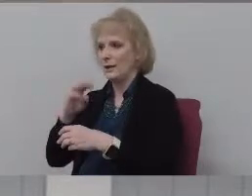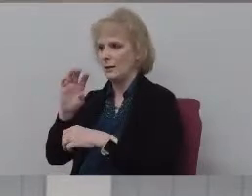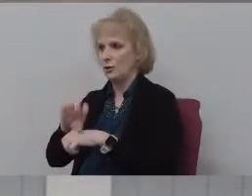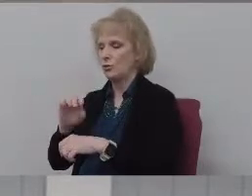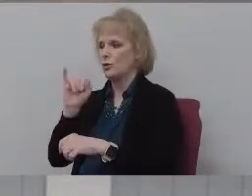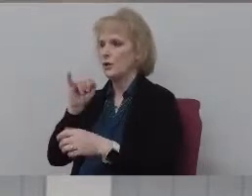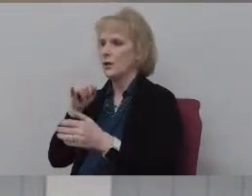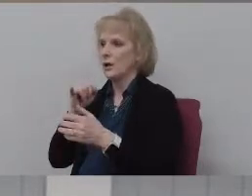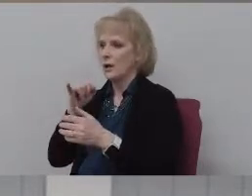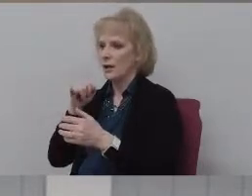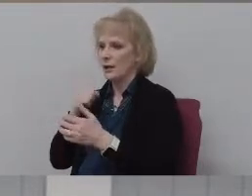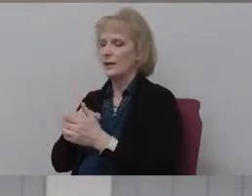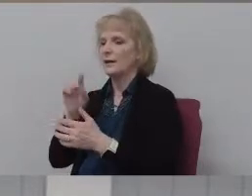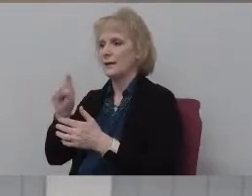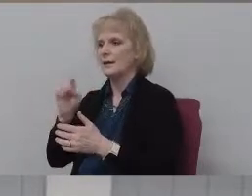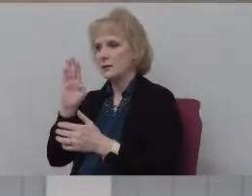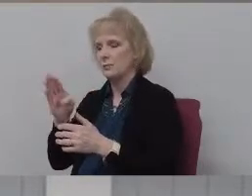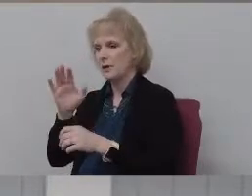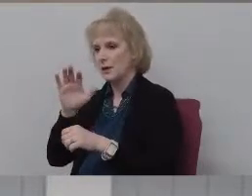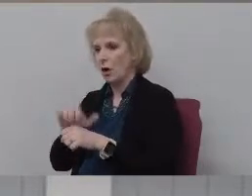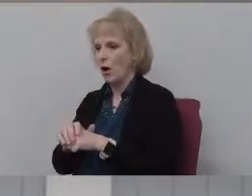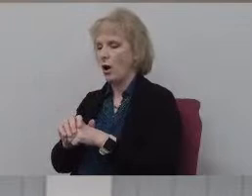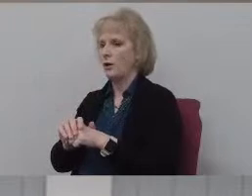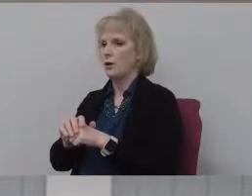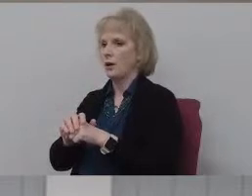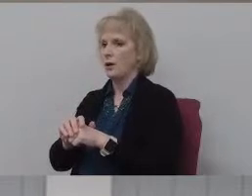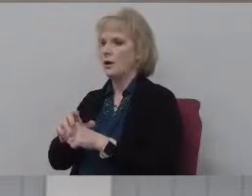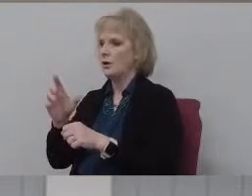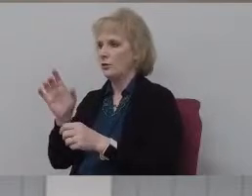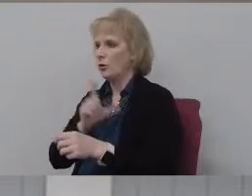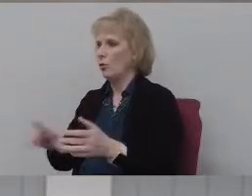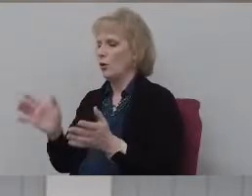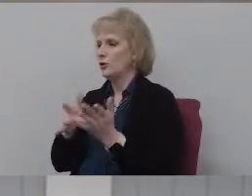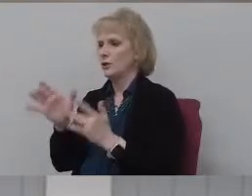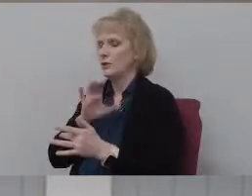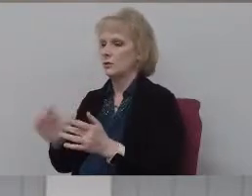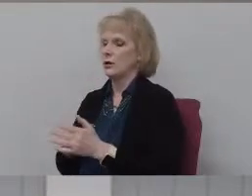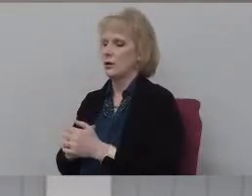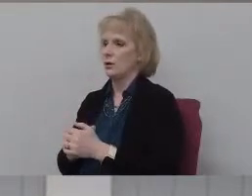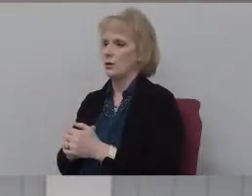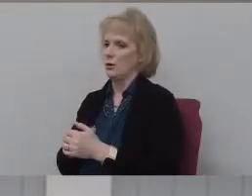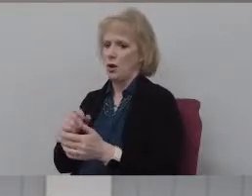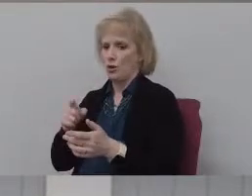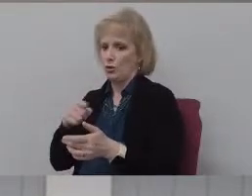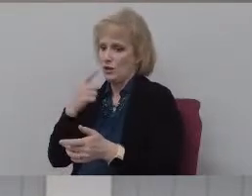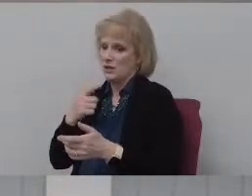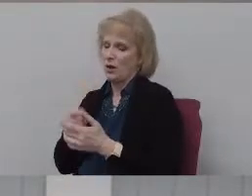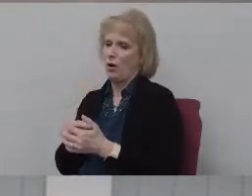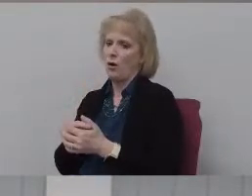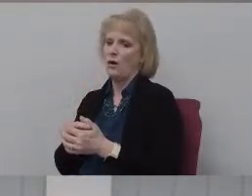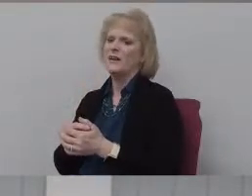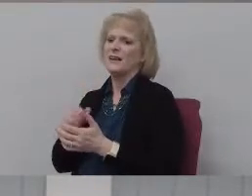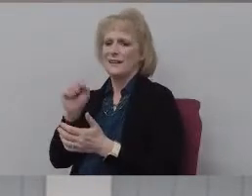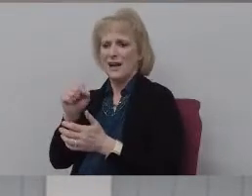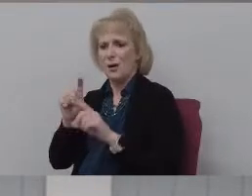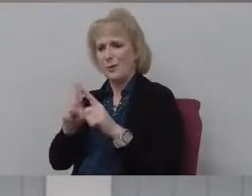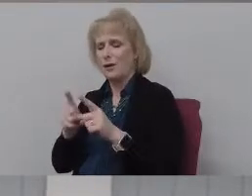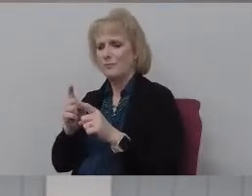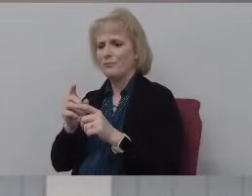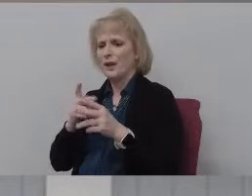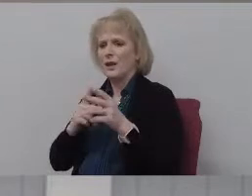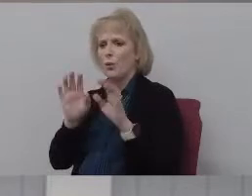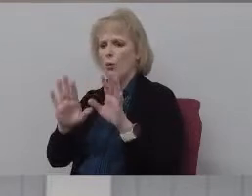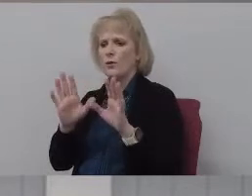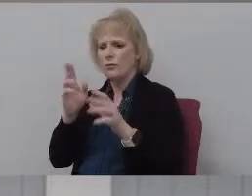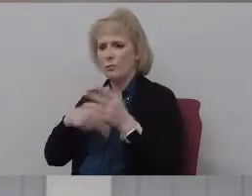Jesus Christ. This is his place. You say, yeah, but there are some people in the church that are really wonderful, or there's some people in the church who are really not wonderful, but that doesn't matter. Neither of